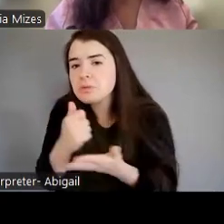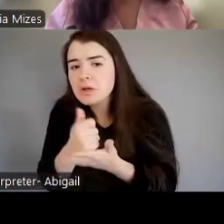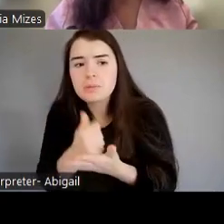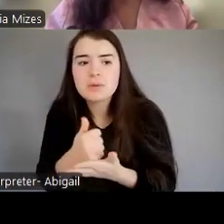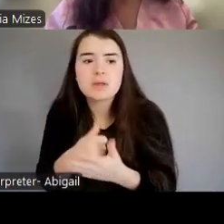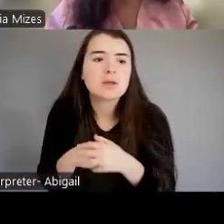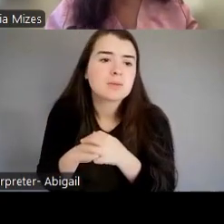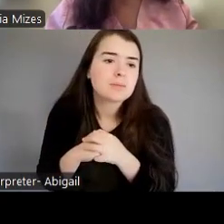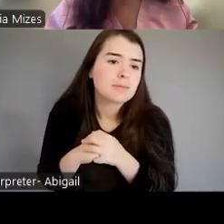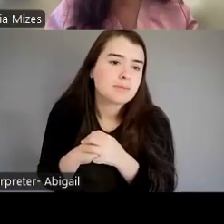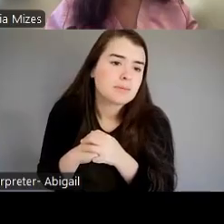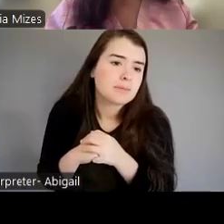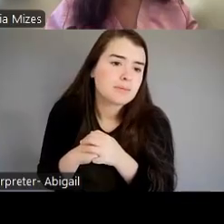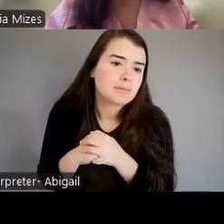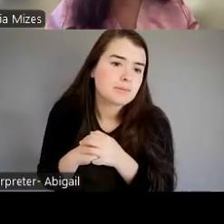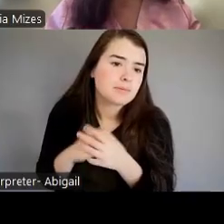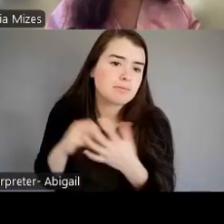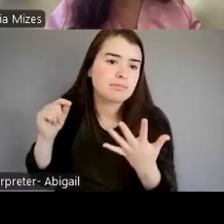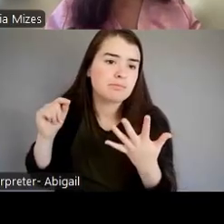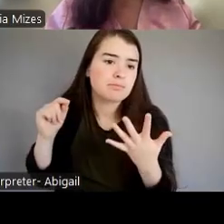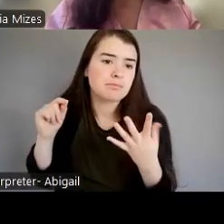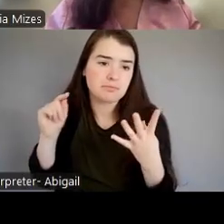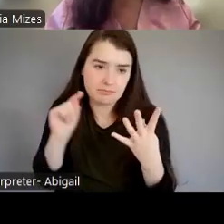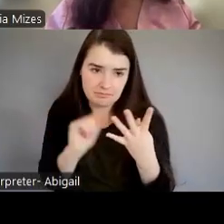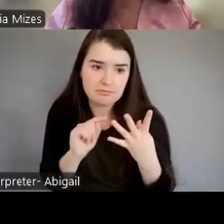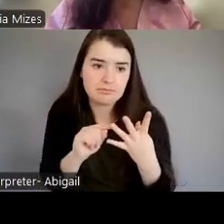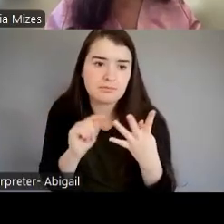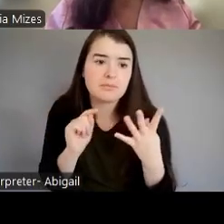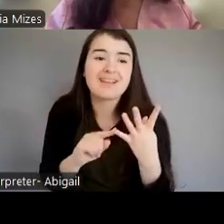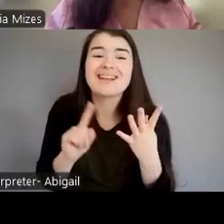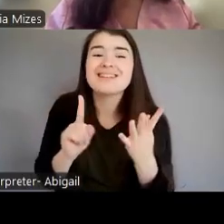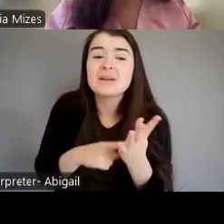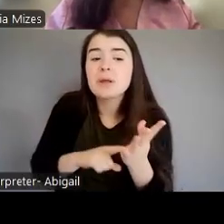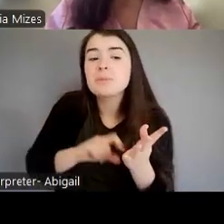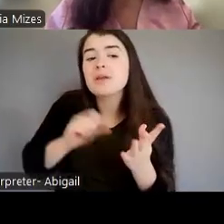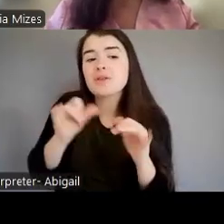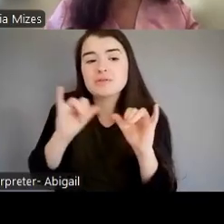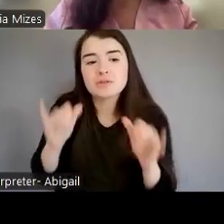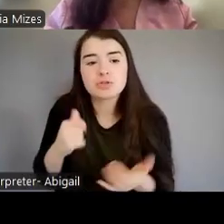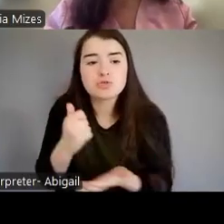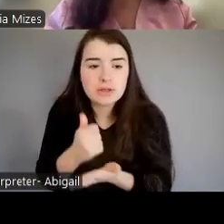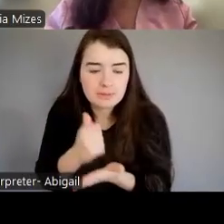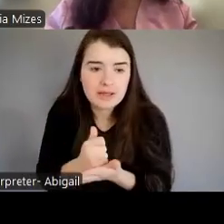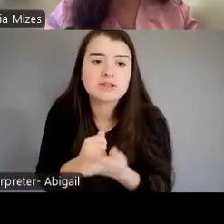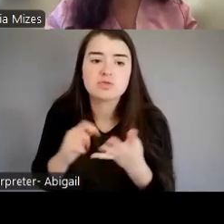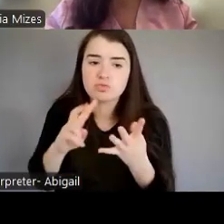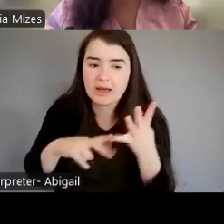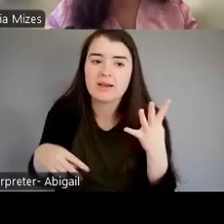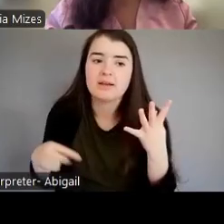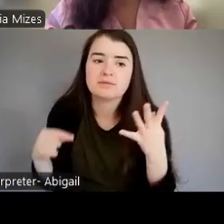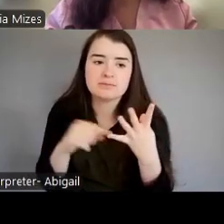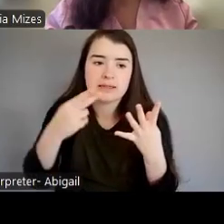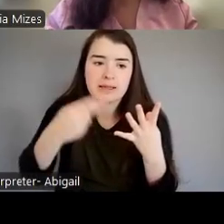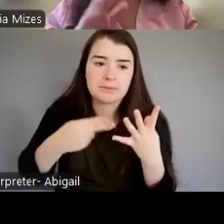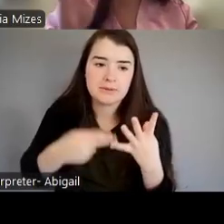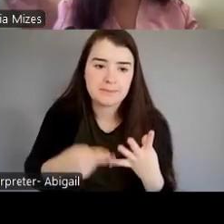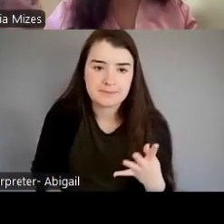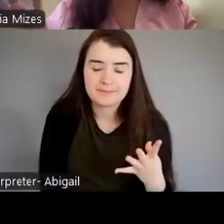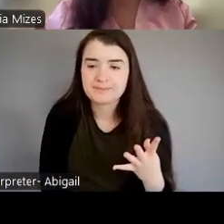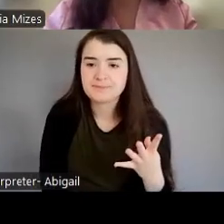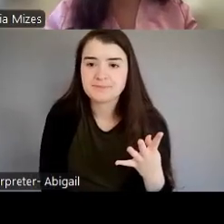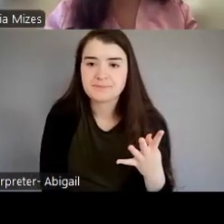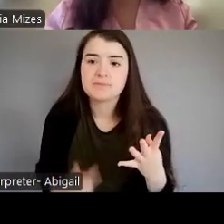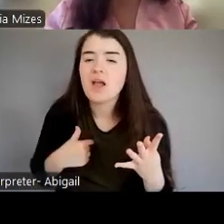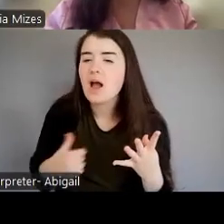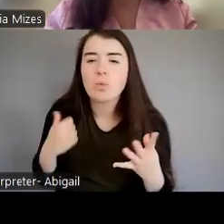then sometimes we move to systemic treatments like methotrexate, fixaritine, interferon alpha, and some chemotherapies. I'm not going to talk